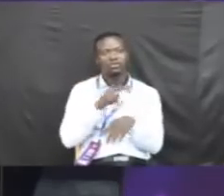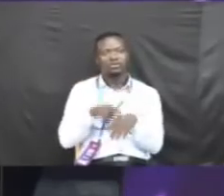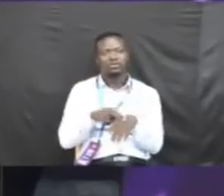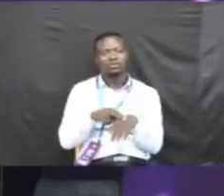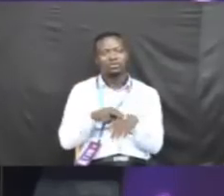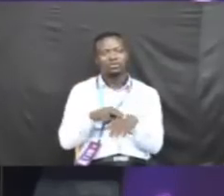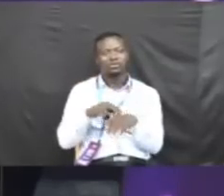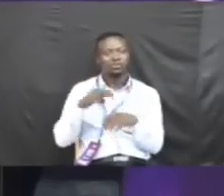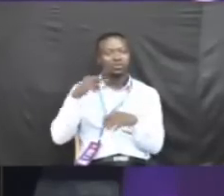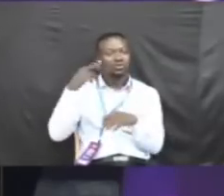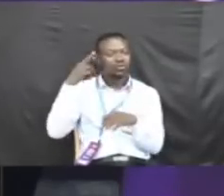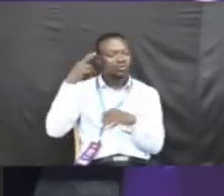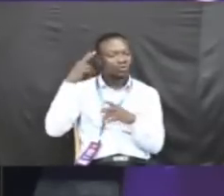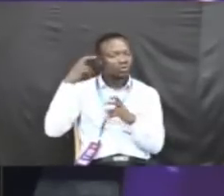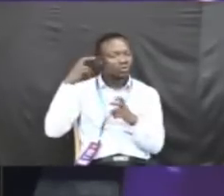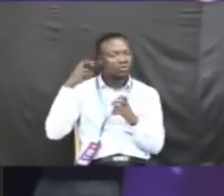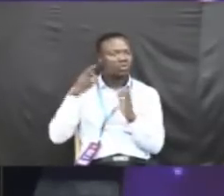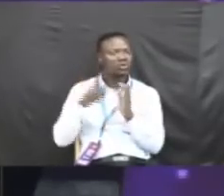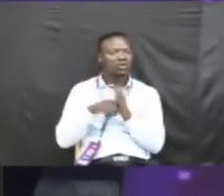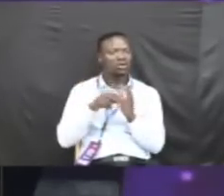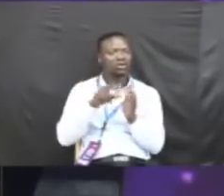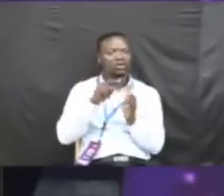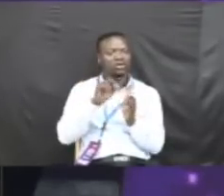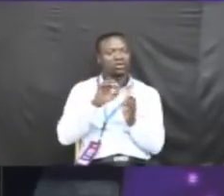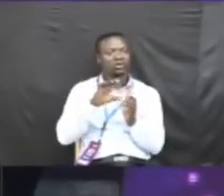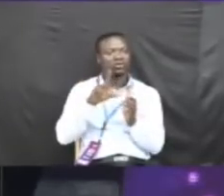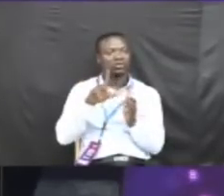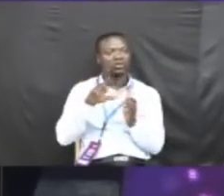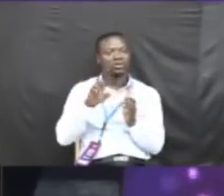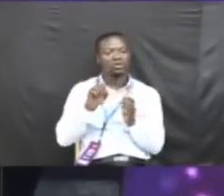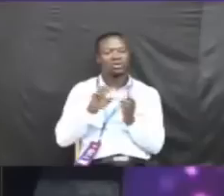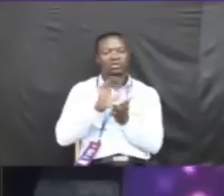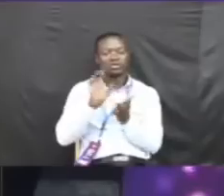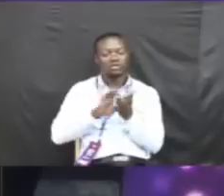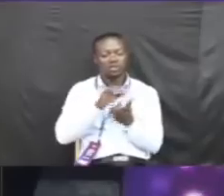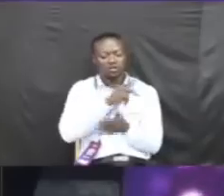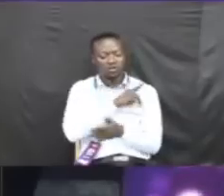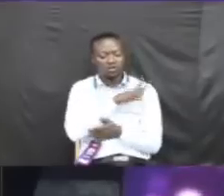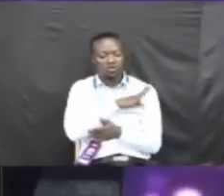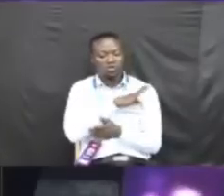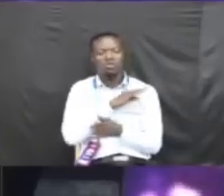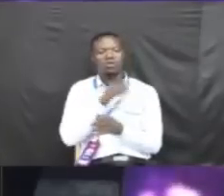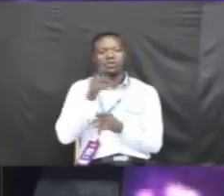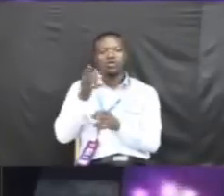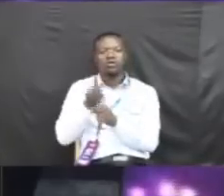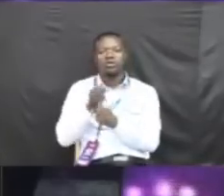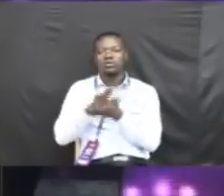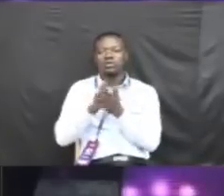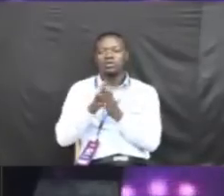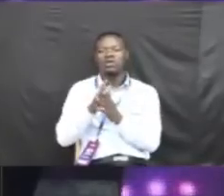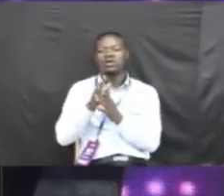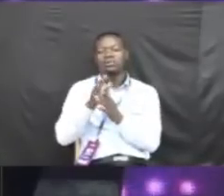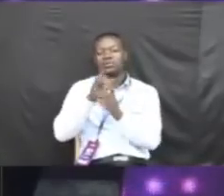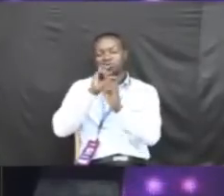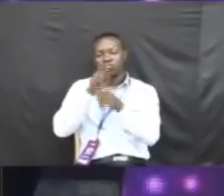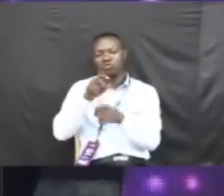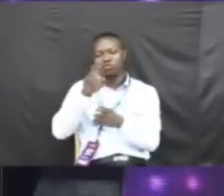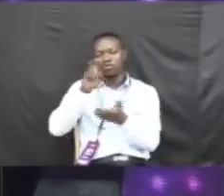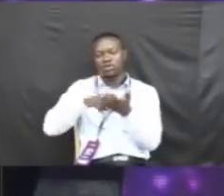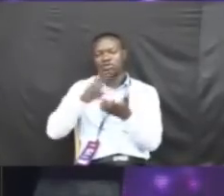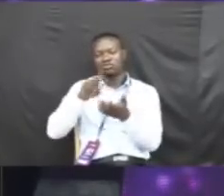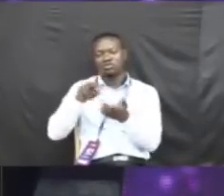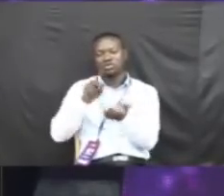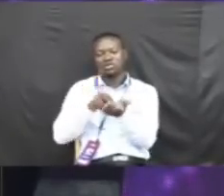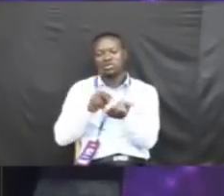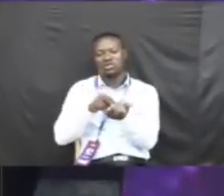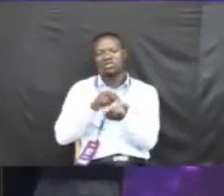Radiotherapy Oncology and Nuclear Medicine Center Colubin Hospital was awarded the 2022 National Nursing